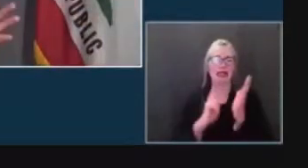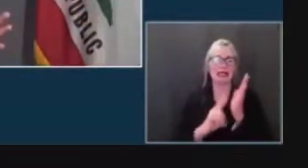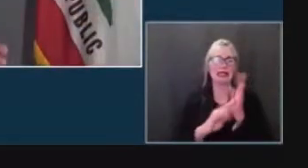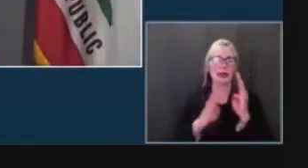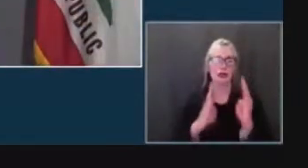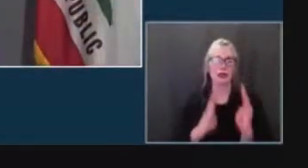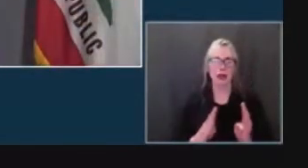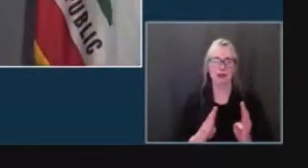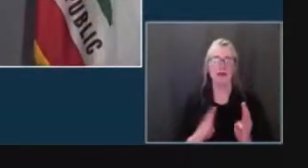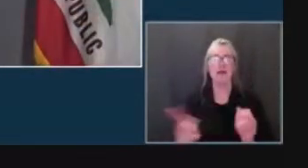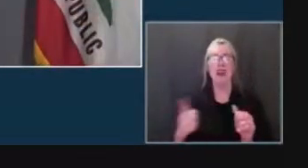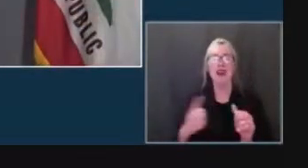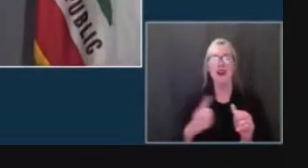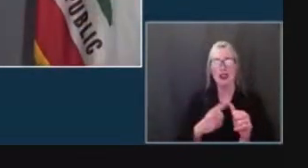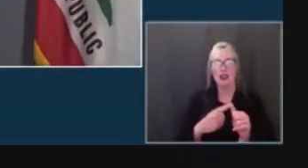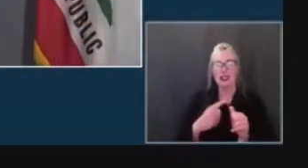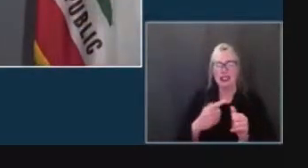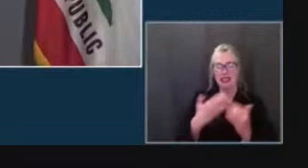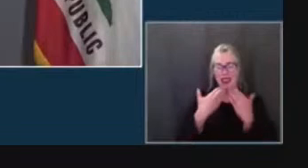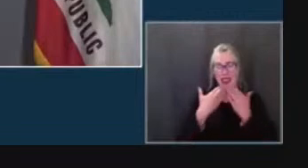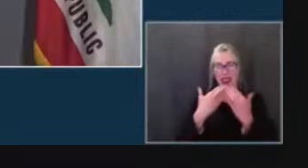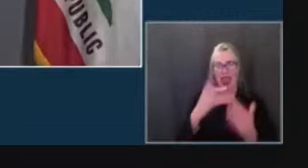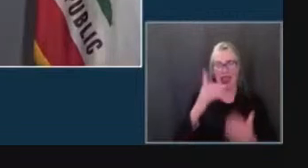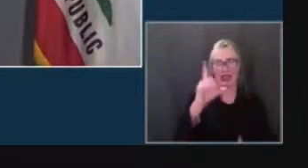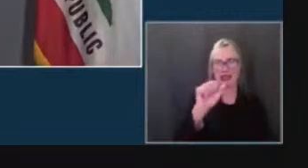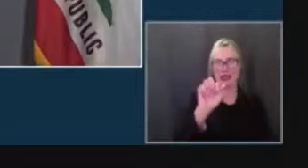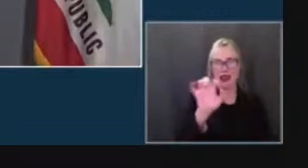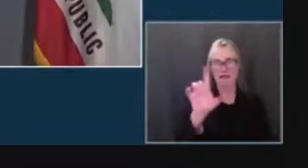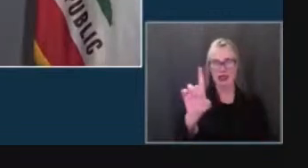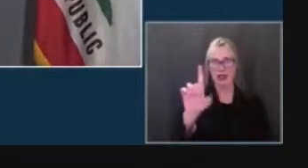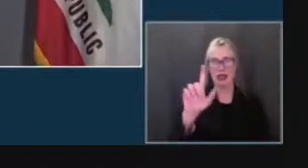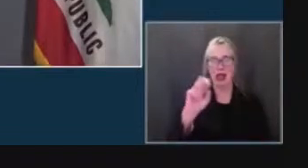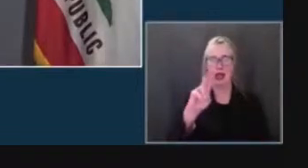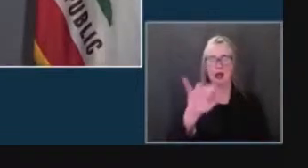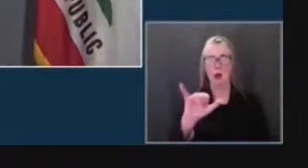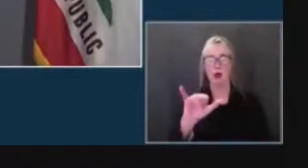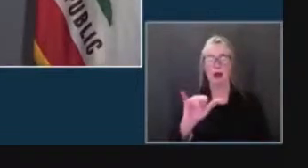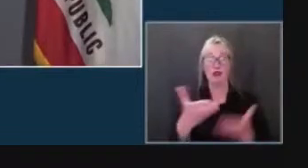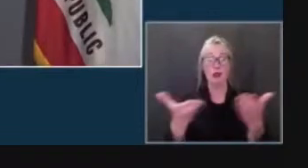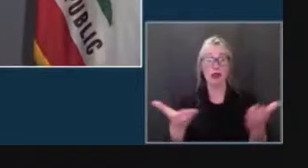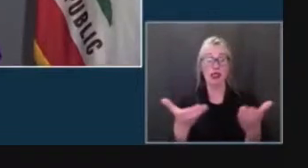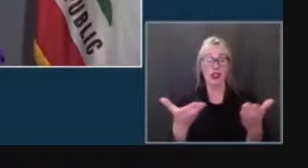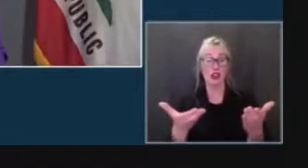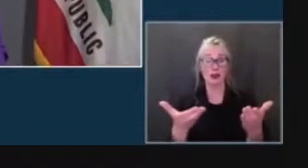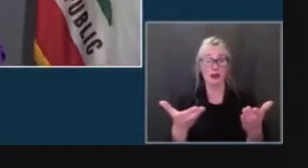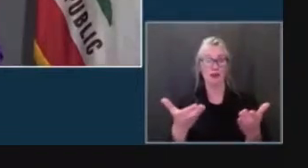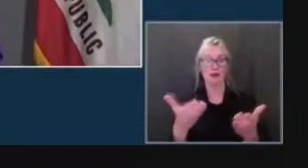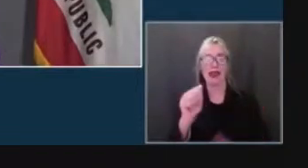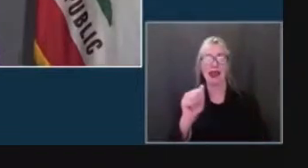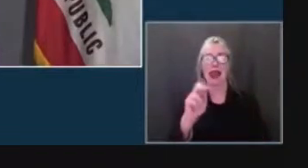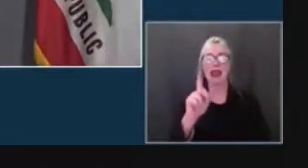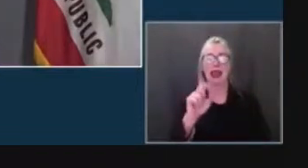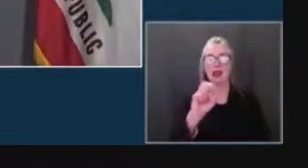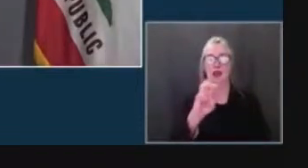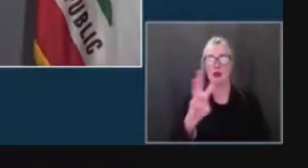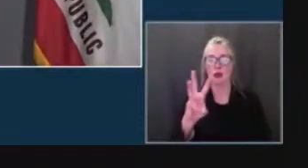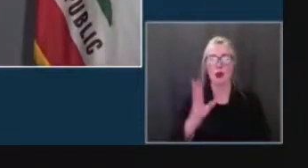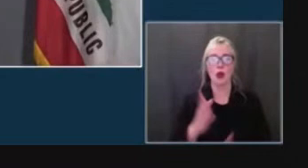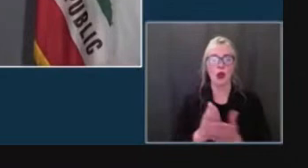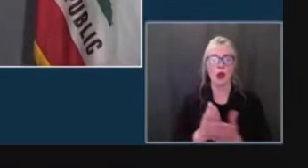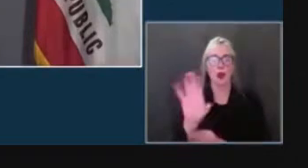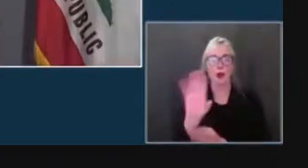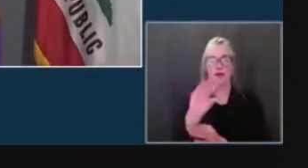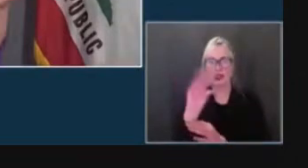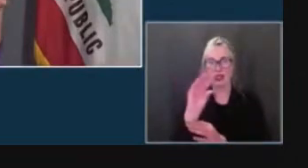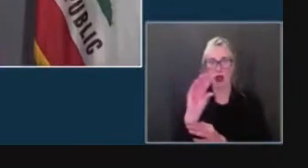First, I want to thank David and Tony for being with us today, and Andrew for joining us by video. We are the Party of